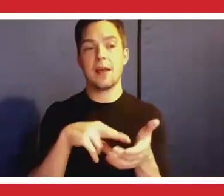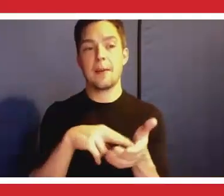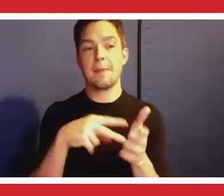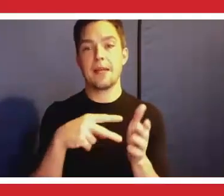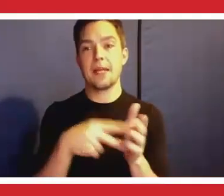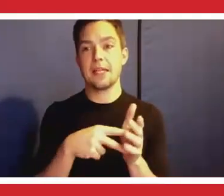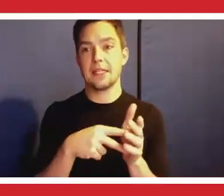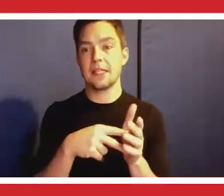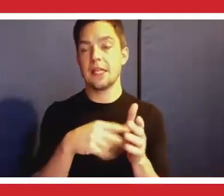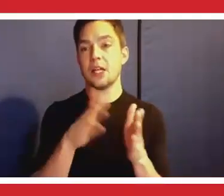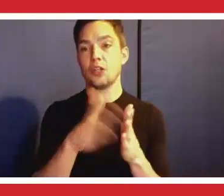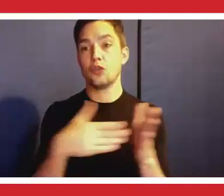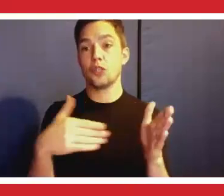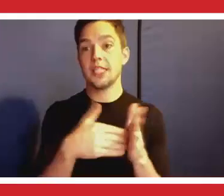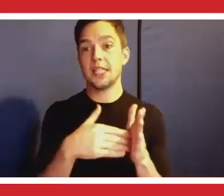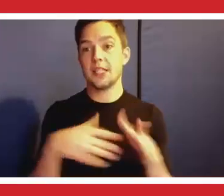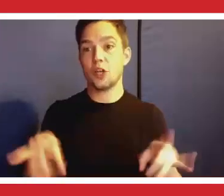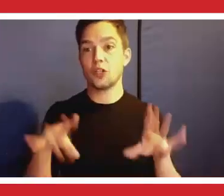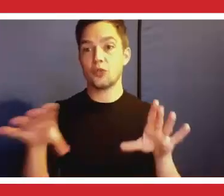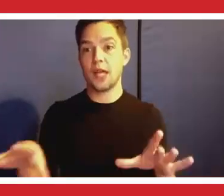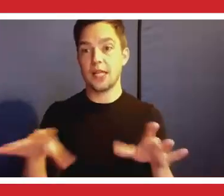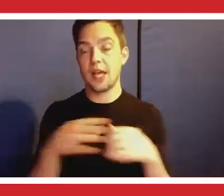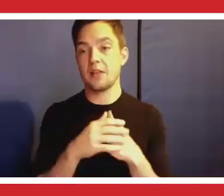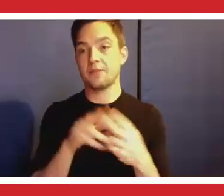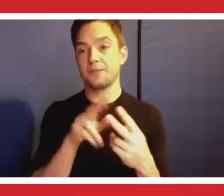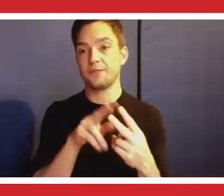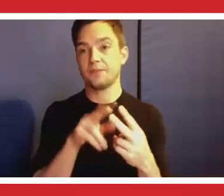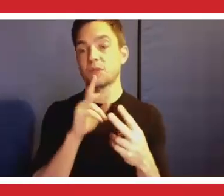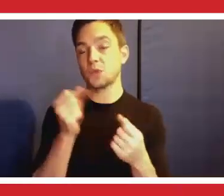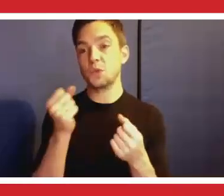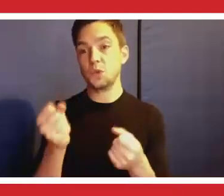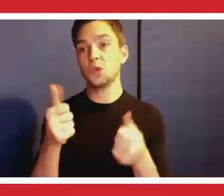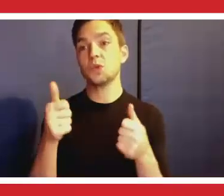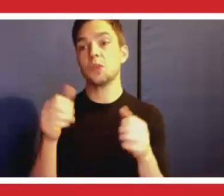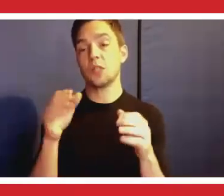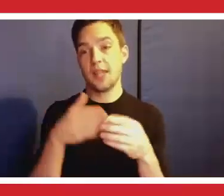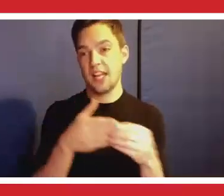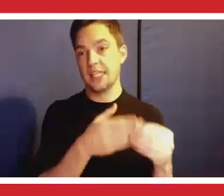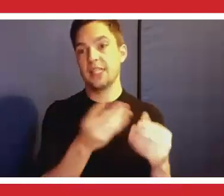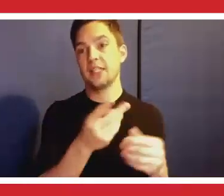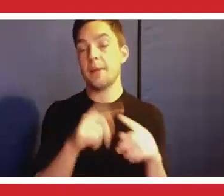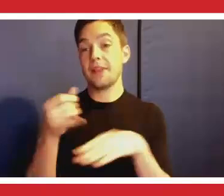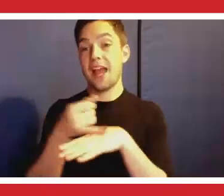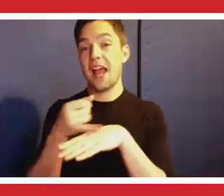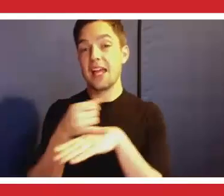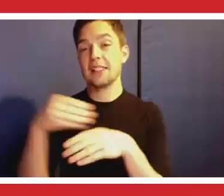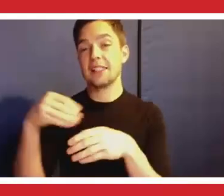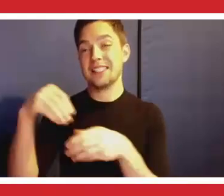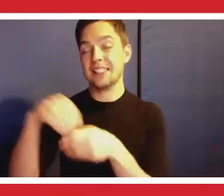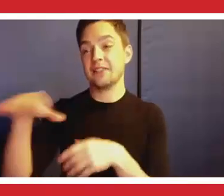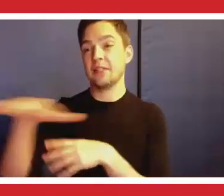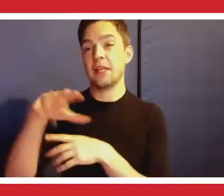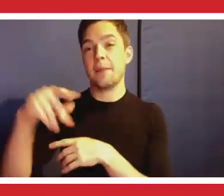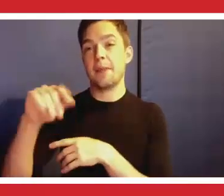Zealand and Australia that are really really strong, but the islands in the Pacific, they are really